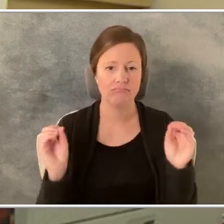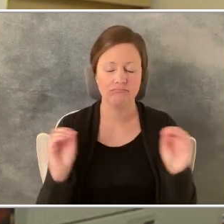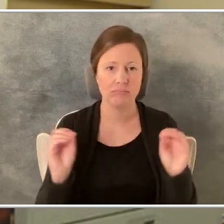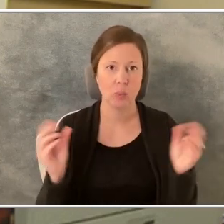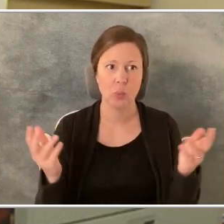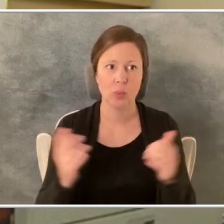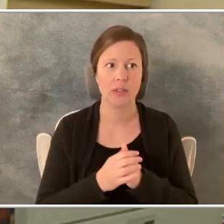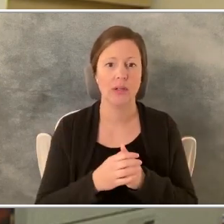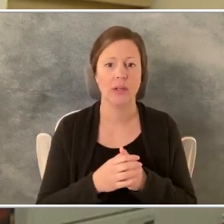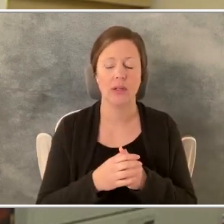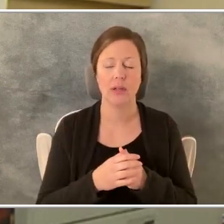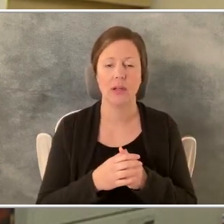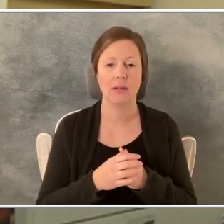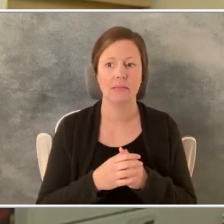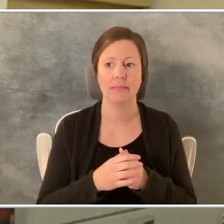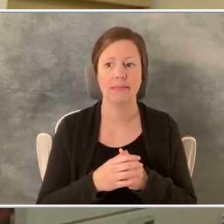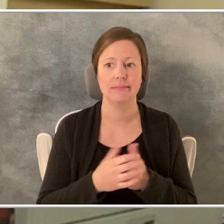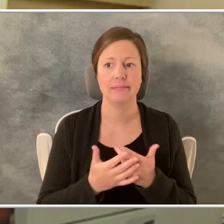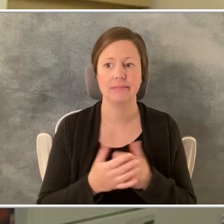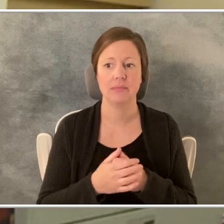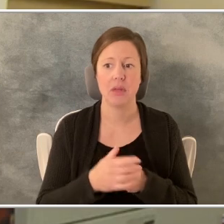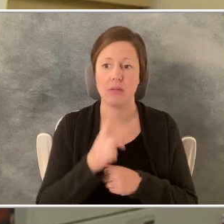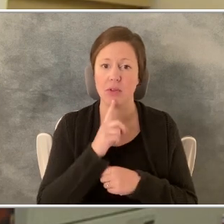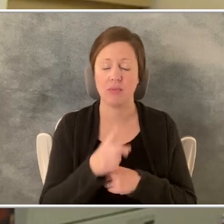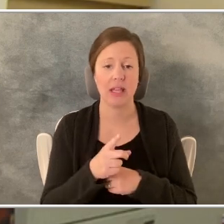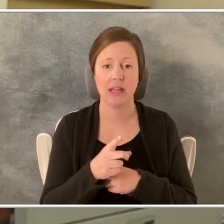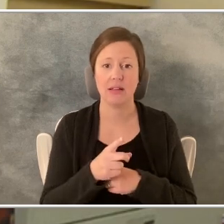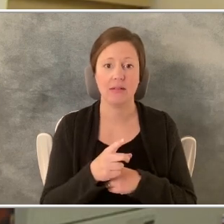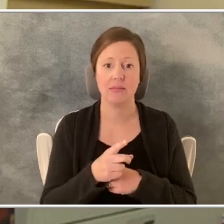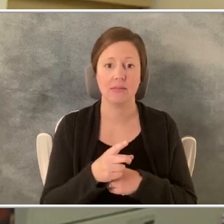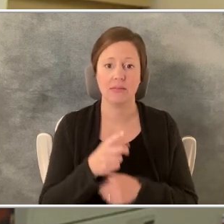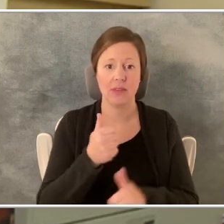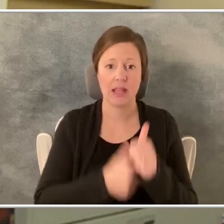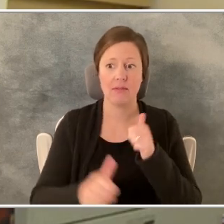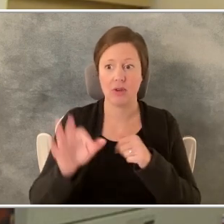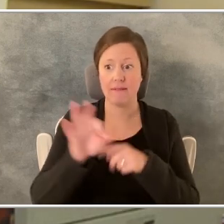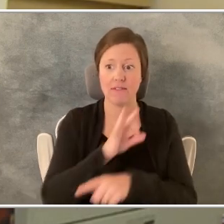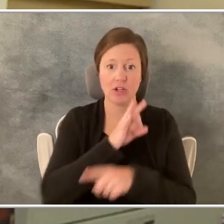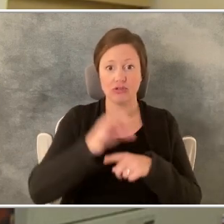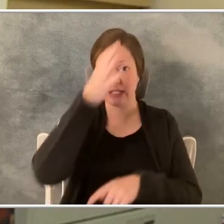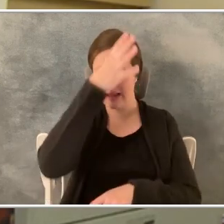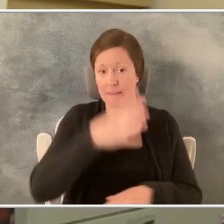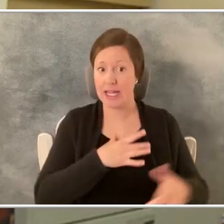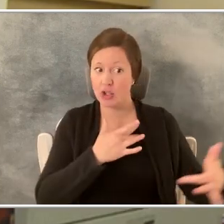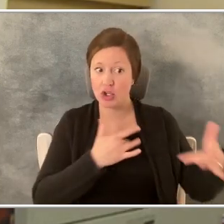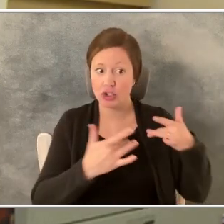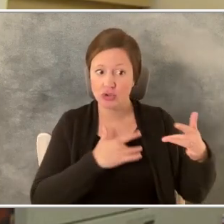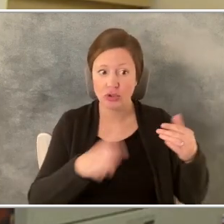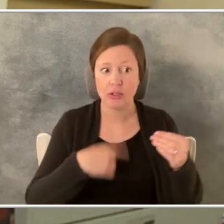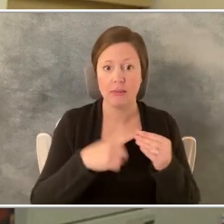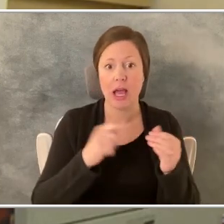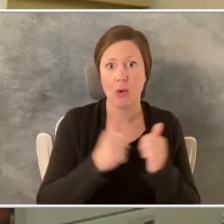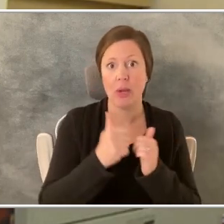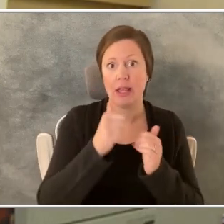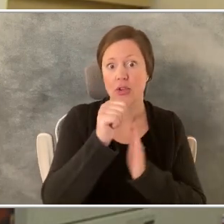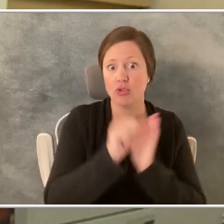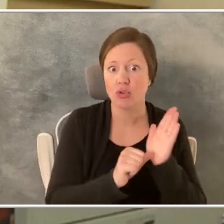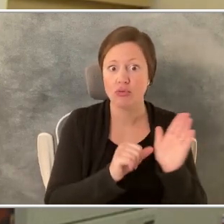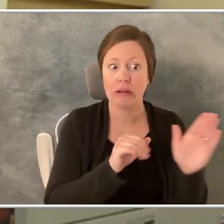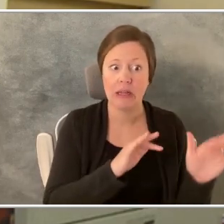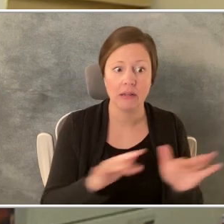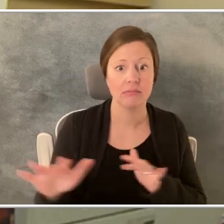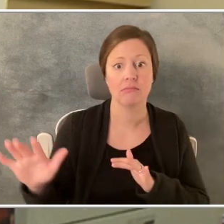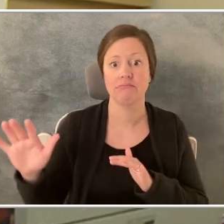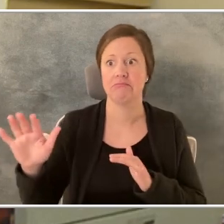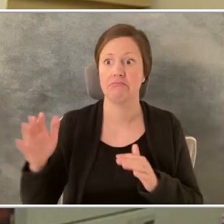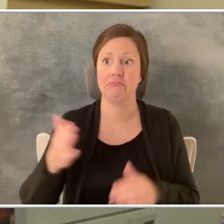Today, my every function that men are worried about when it comes to getting their prostate removed is intact for